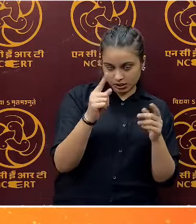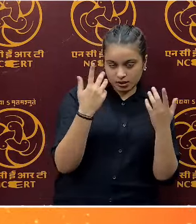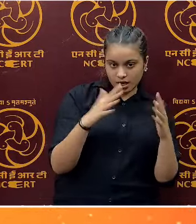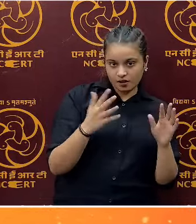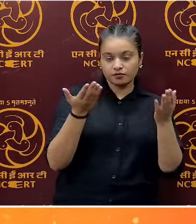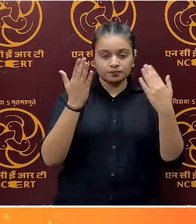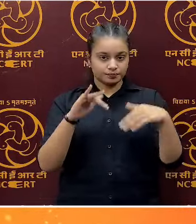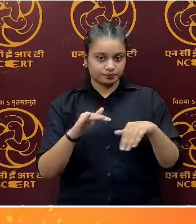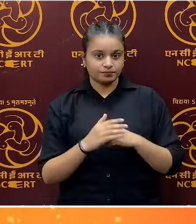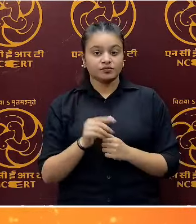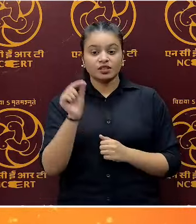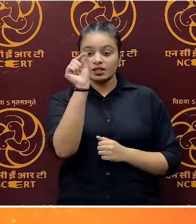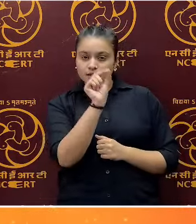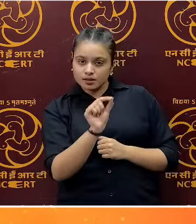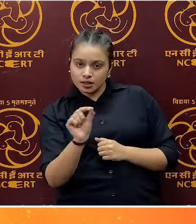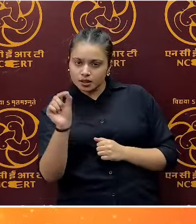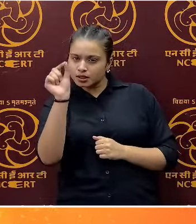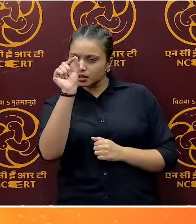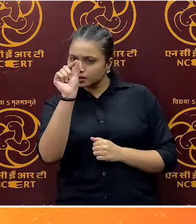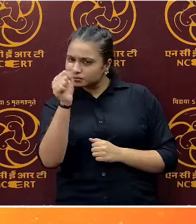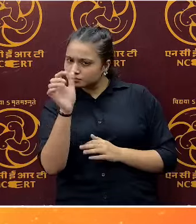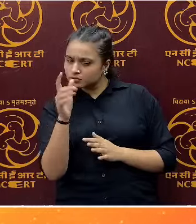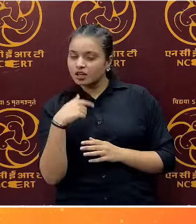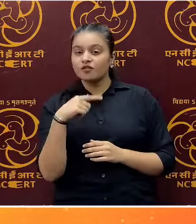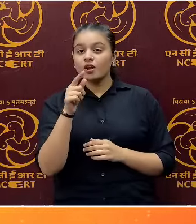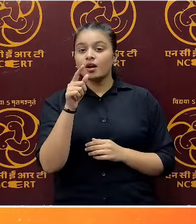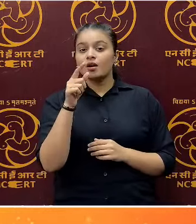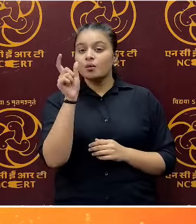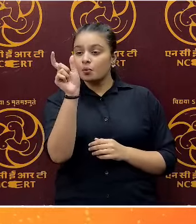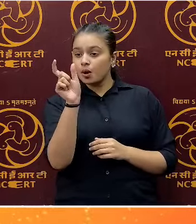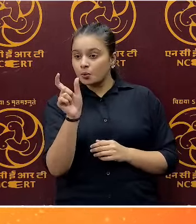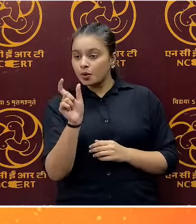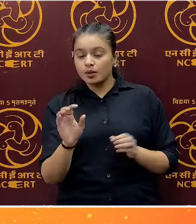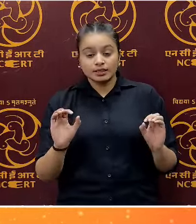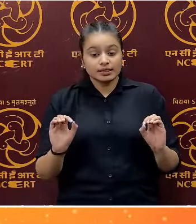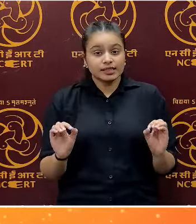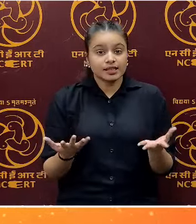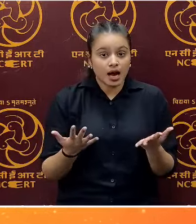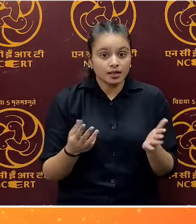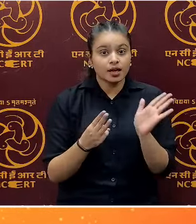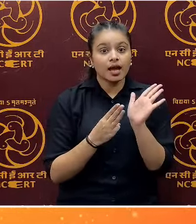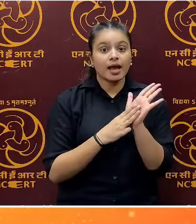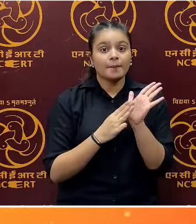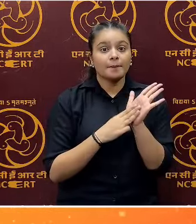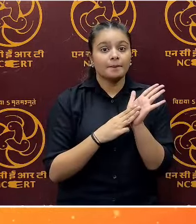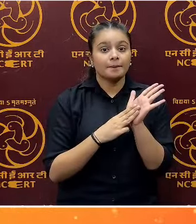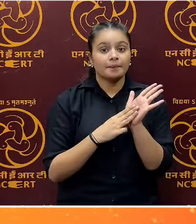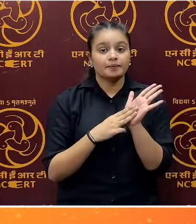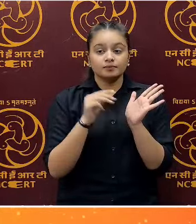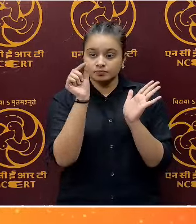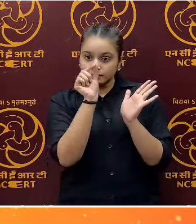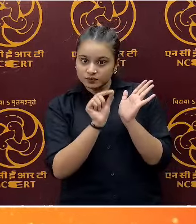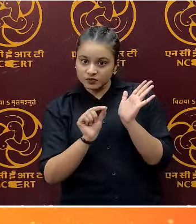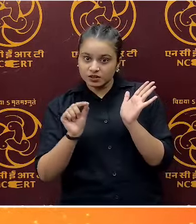Then we have to circle something also. Circle the words that begin with M. I now think what that is- can be an interesting